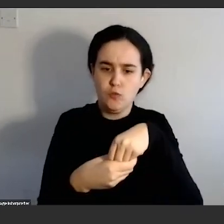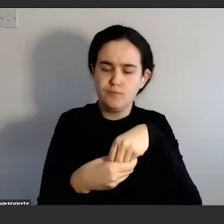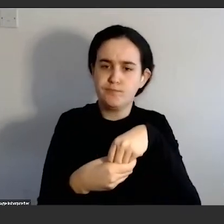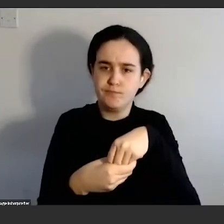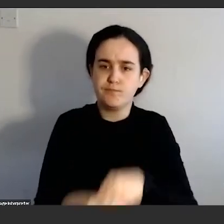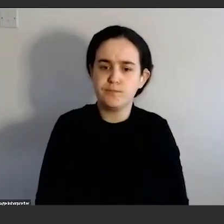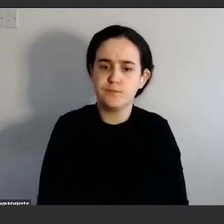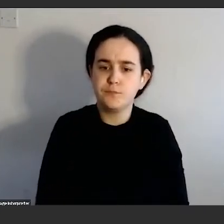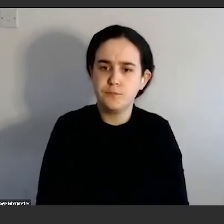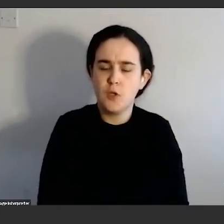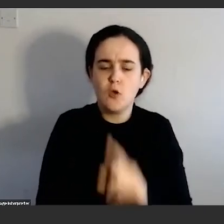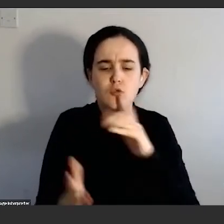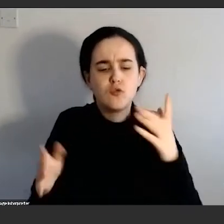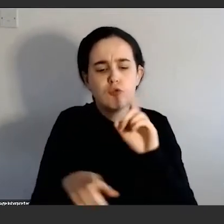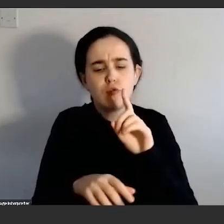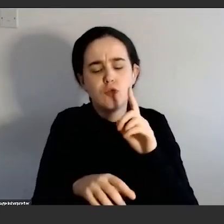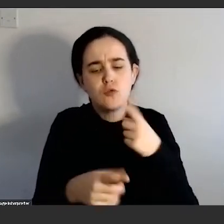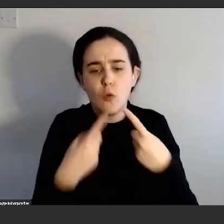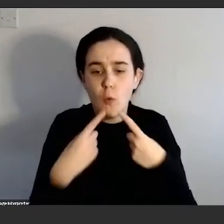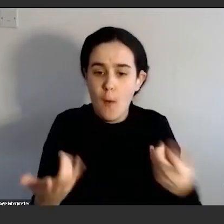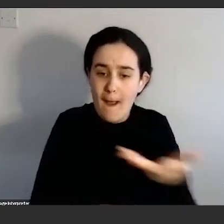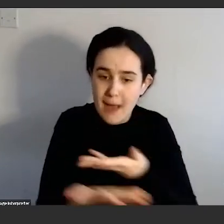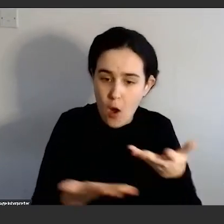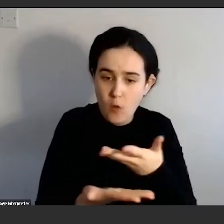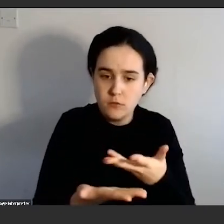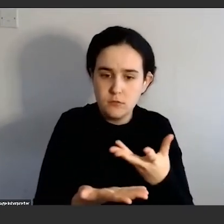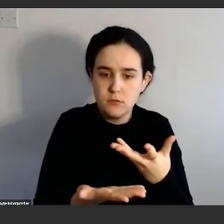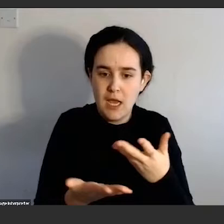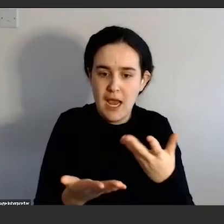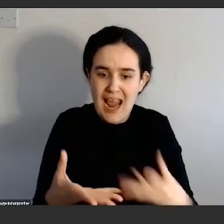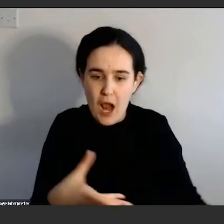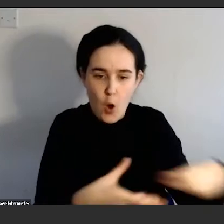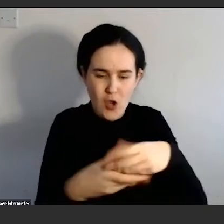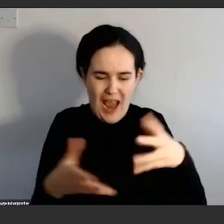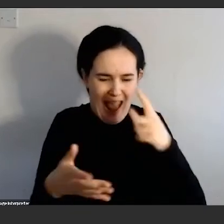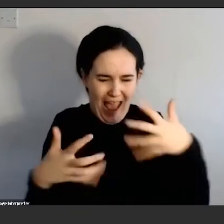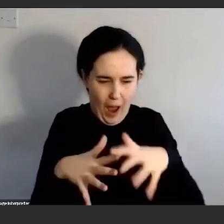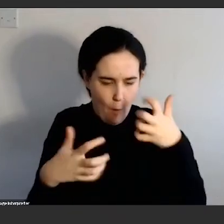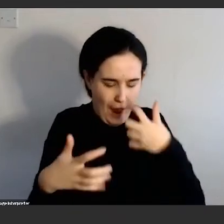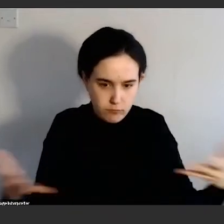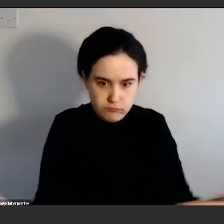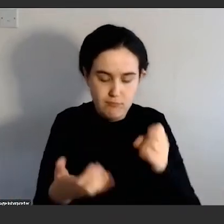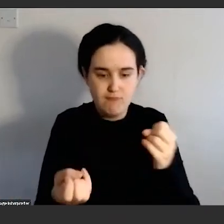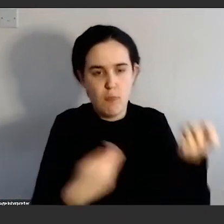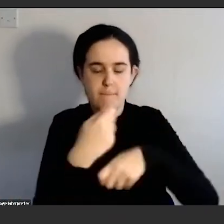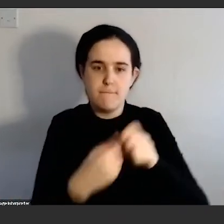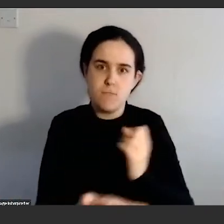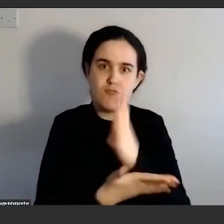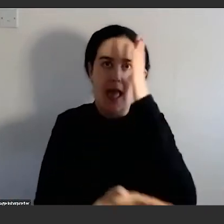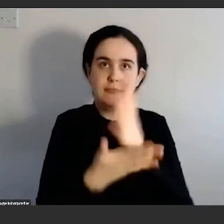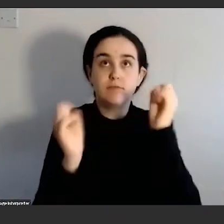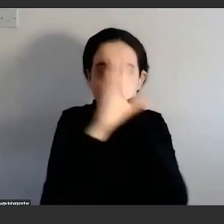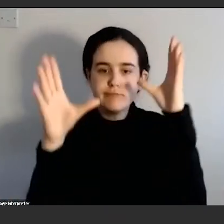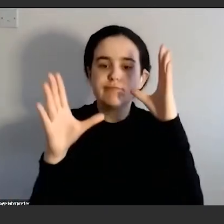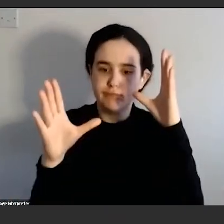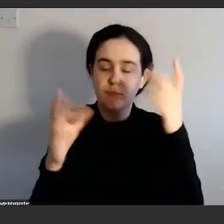the United Kingdom, where Vicky Ford is an MP, and she joins us from the Foreign, Commonwealth and Development Office. Welcome,